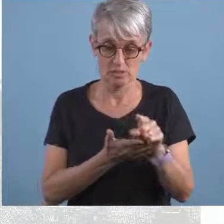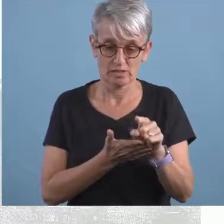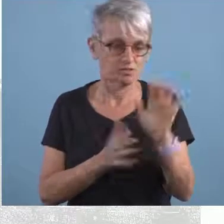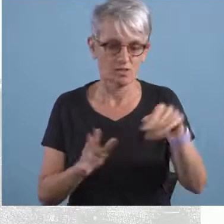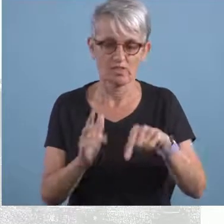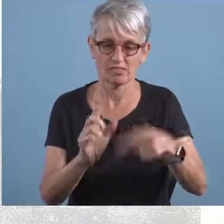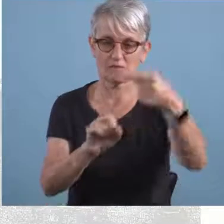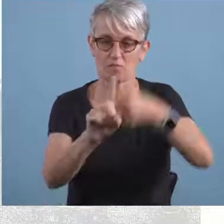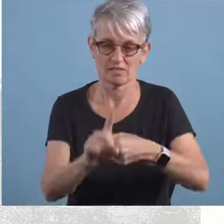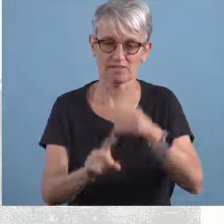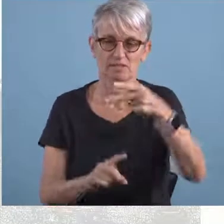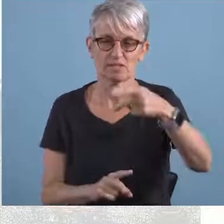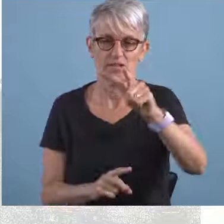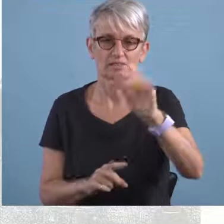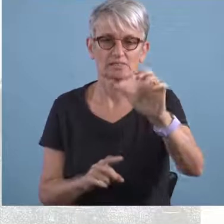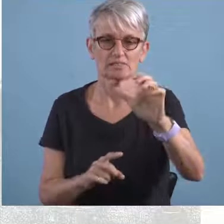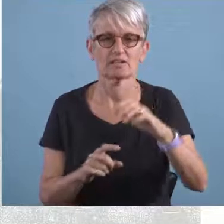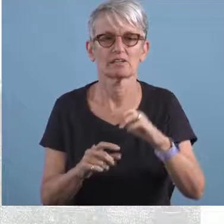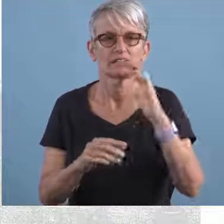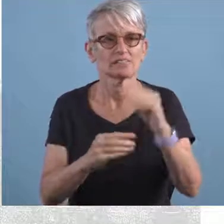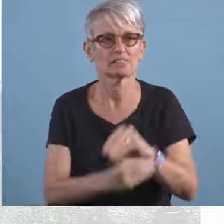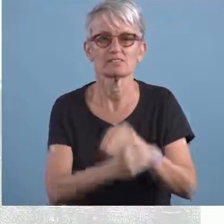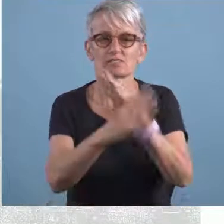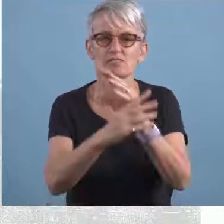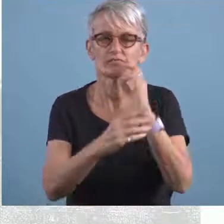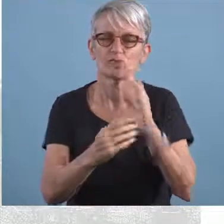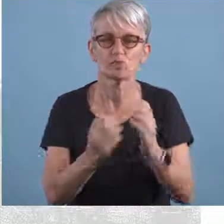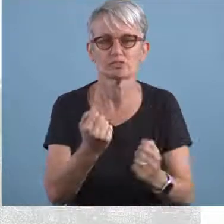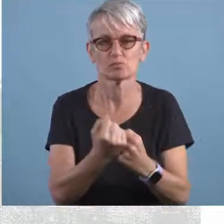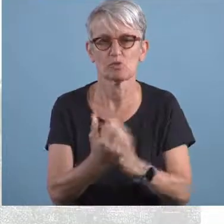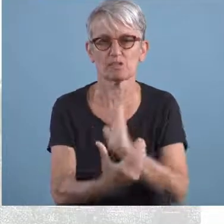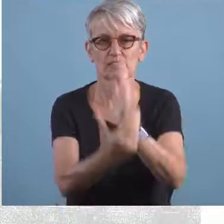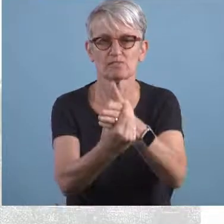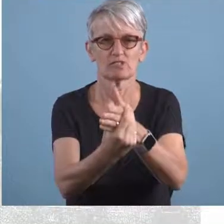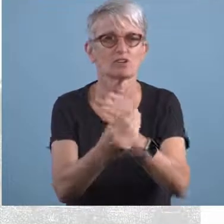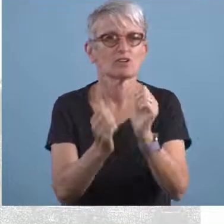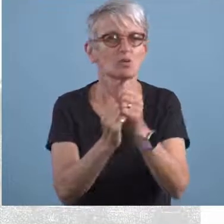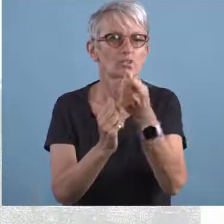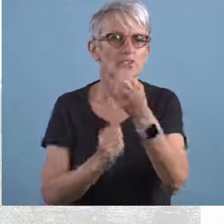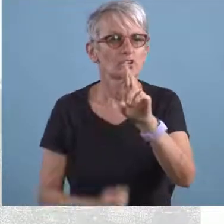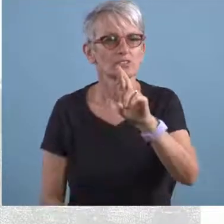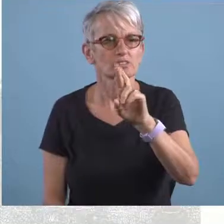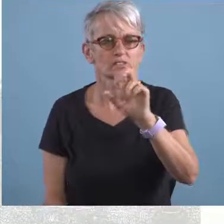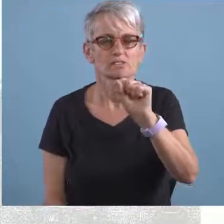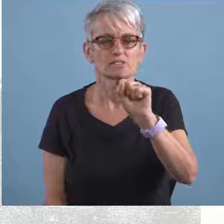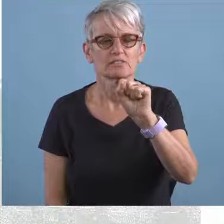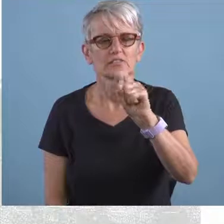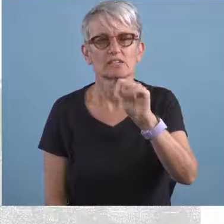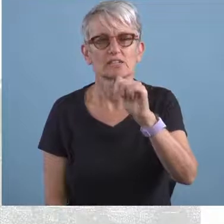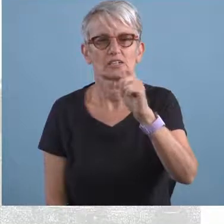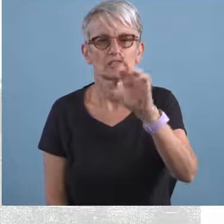this month's PLC is the adoption of Tele-practice to support intervention with Dr.